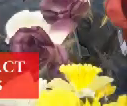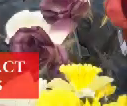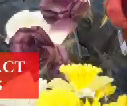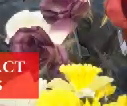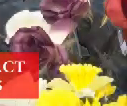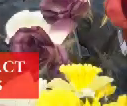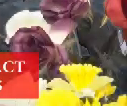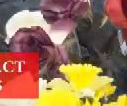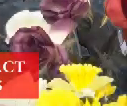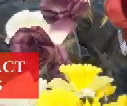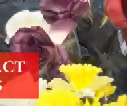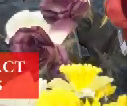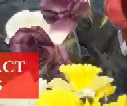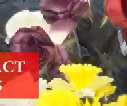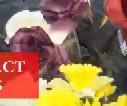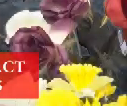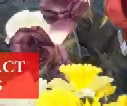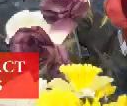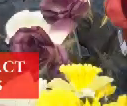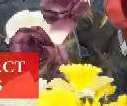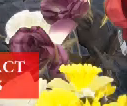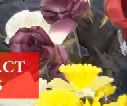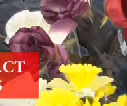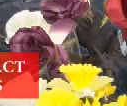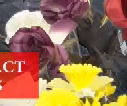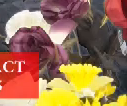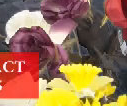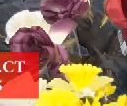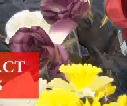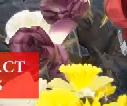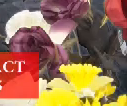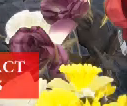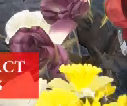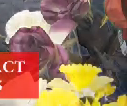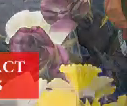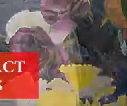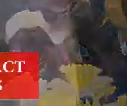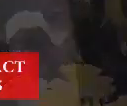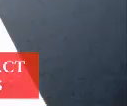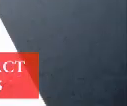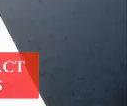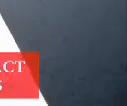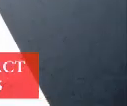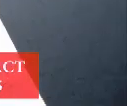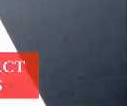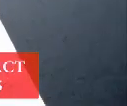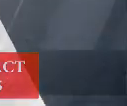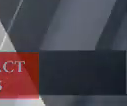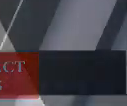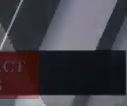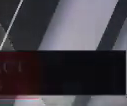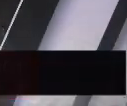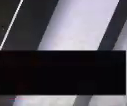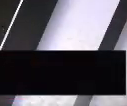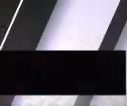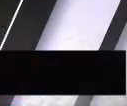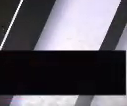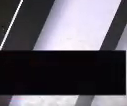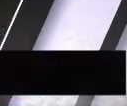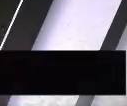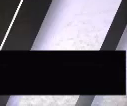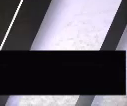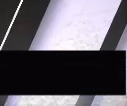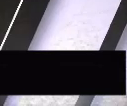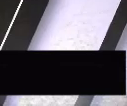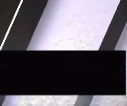indi ajuma bu nekk bu juróom-ñetti waxtu jotee ba juróom-ñeenti waxtu ak genn wàll. Assalamualaikum warahmatullahi Well, at the telu na